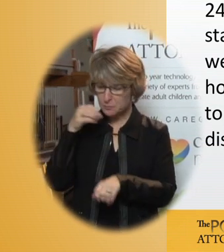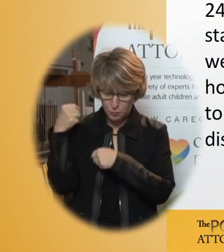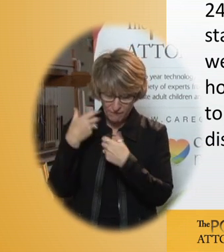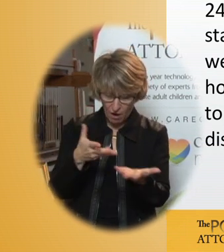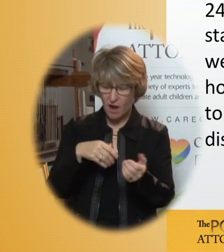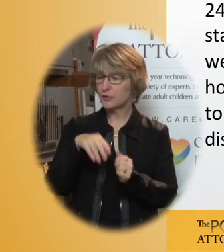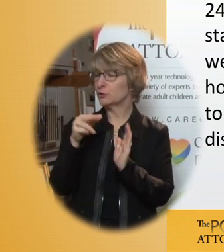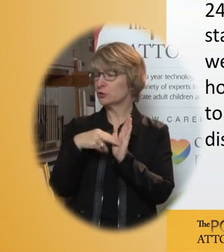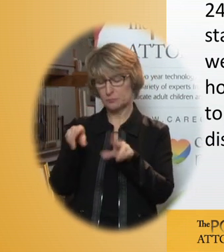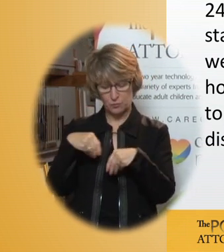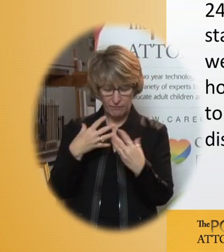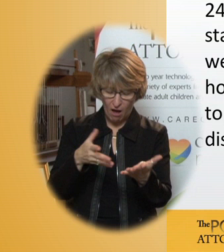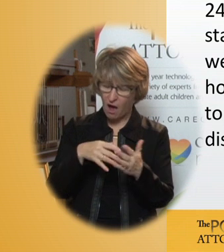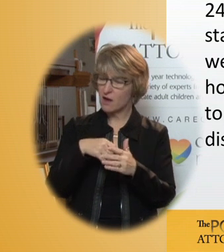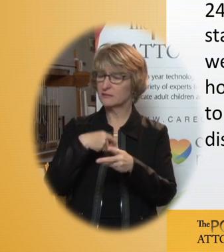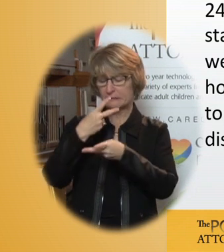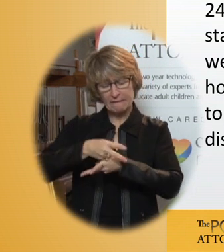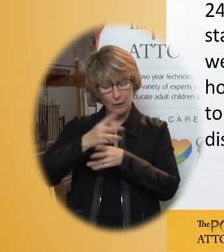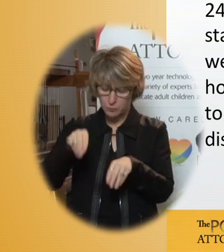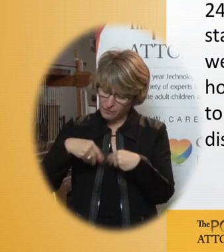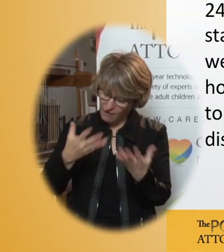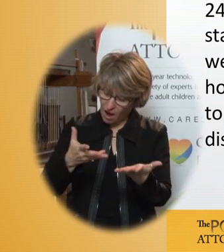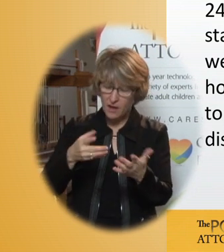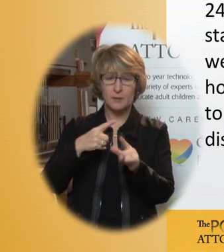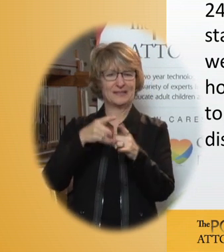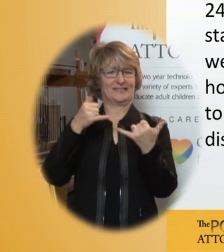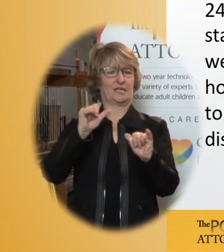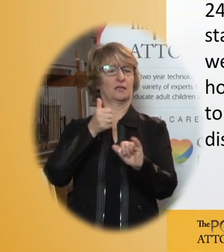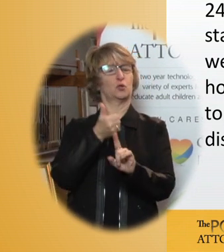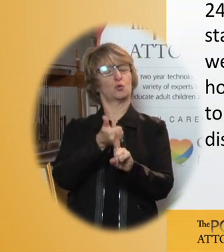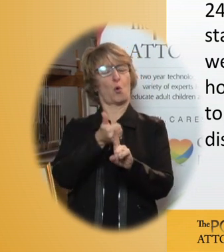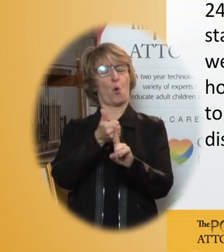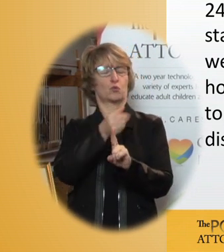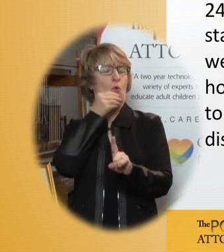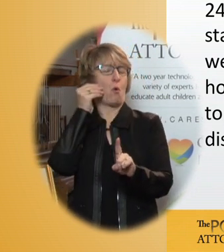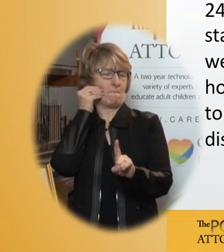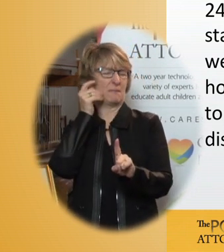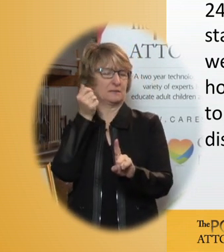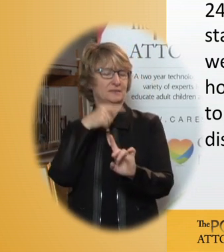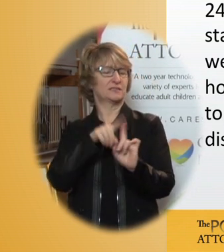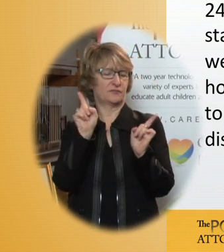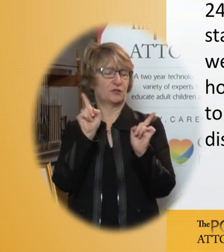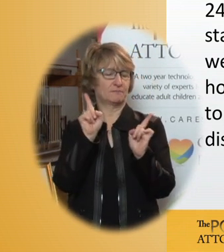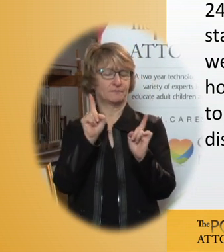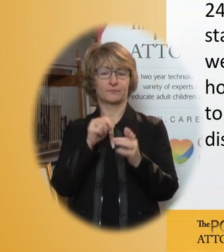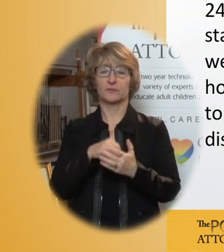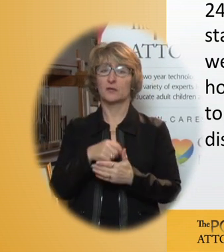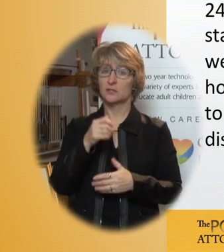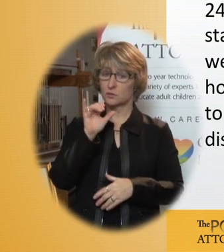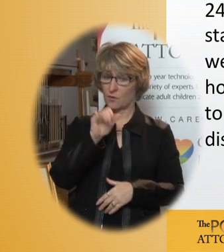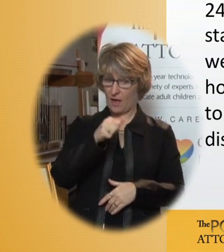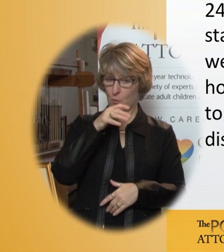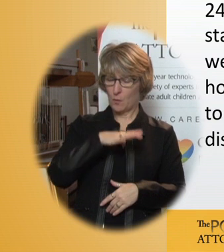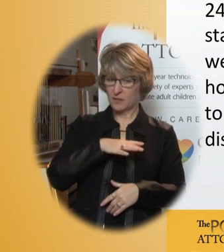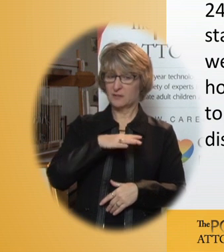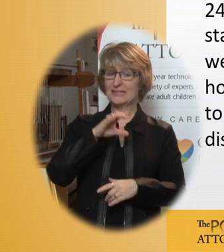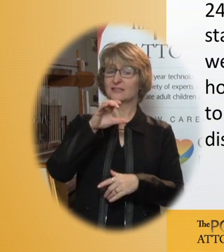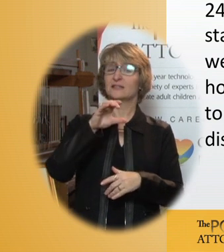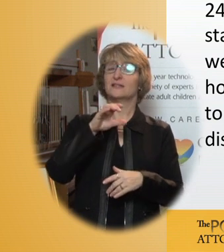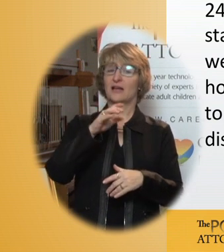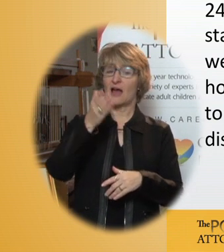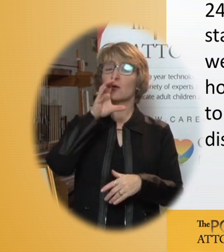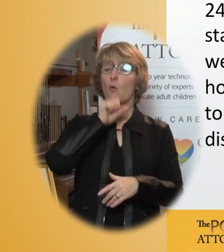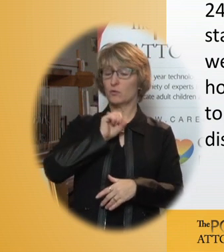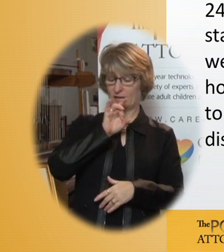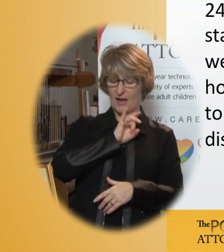the nursing, you can get the care, but it's still your own home. So it's different. So she had 10 years ago had moved into a life